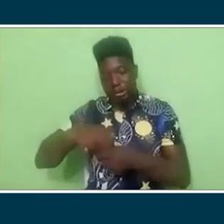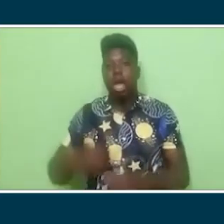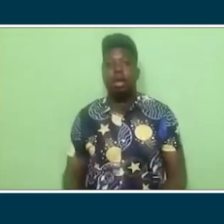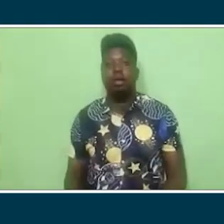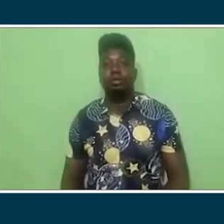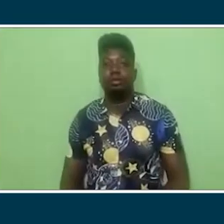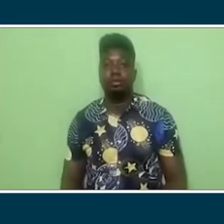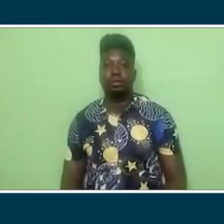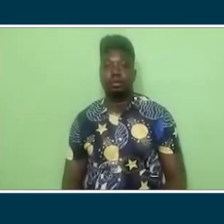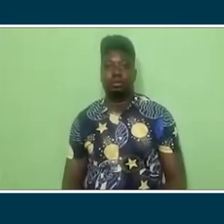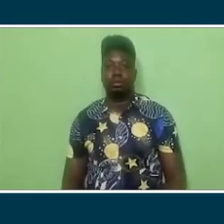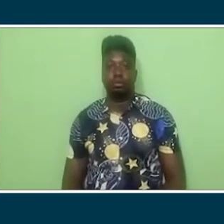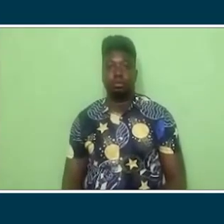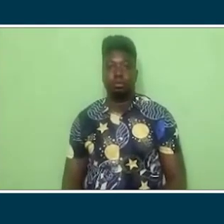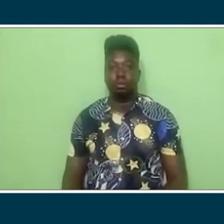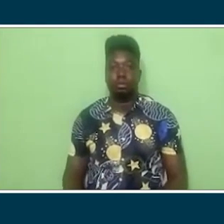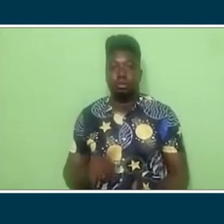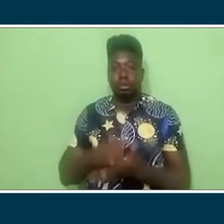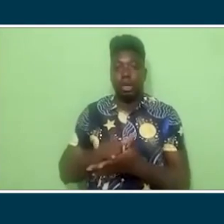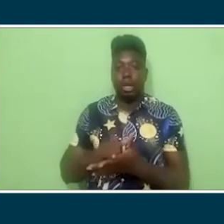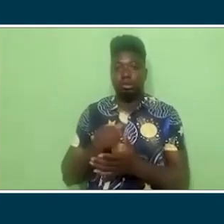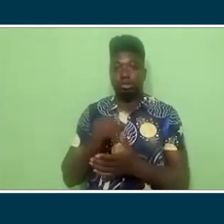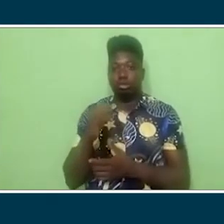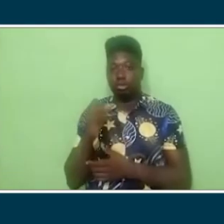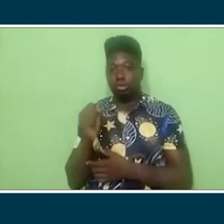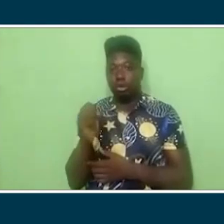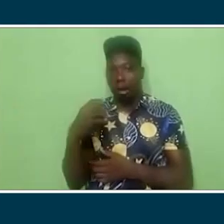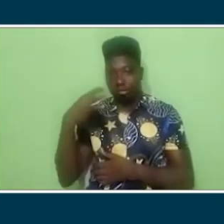that's co-creating this reality